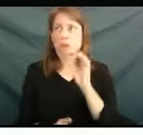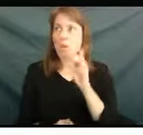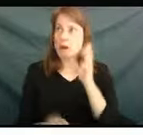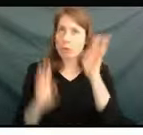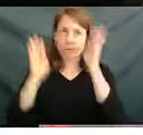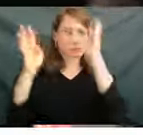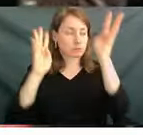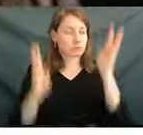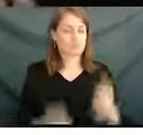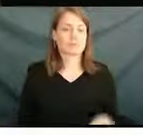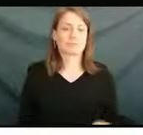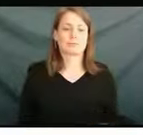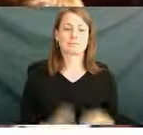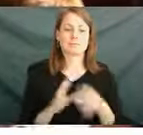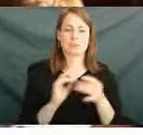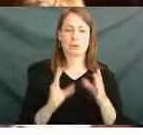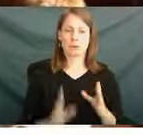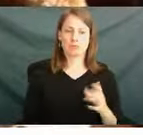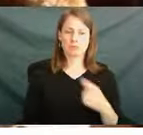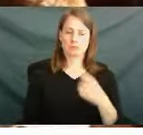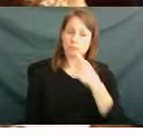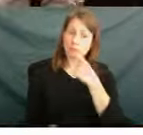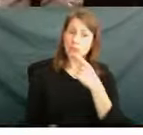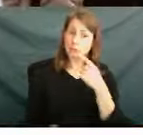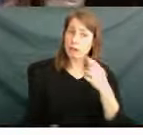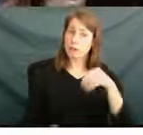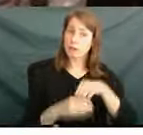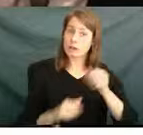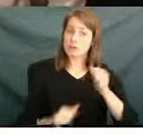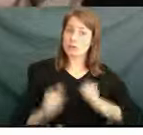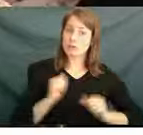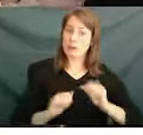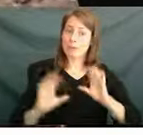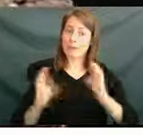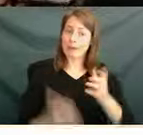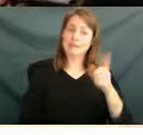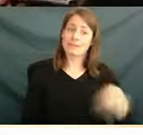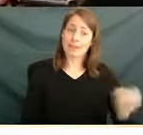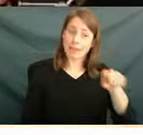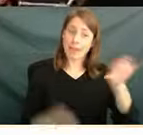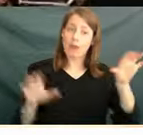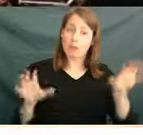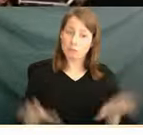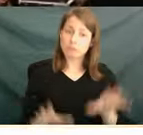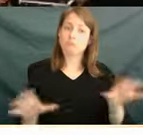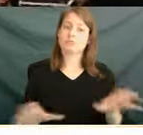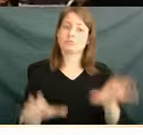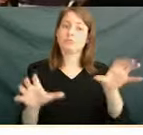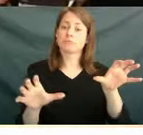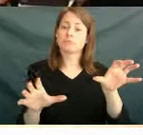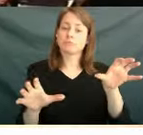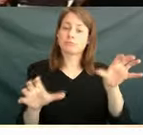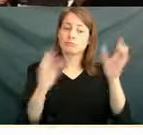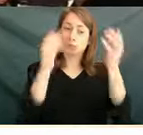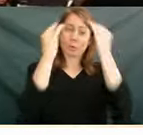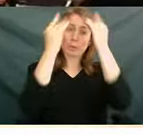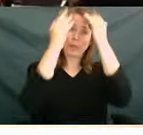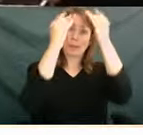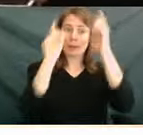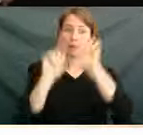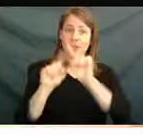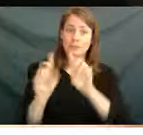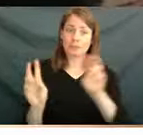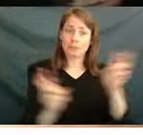cyberbullying. It makes them think about the issues, and it helps them stretch their performance skills. Why do you put those pictures of me on Facebook?